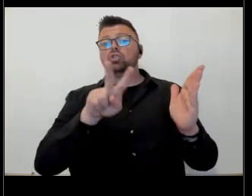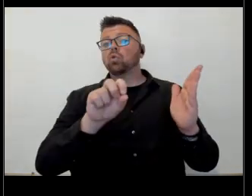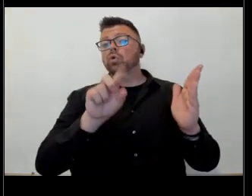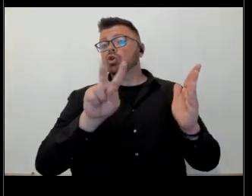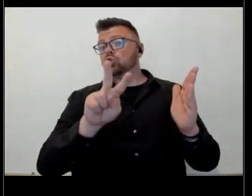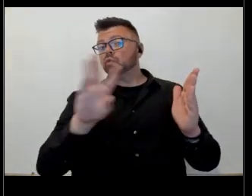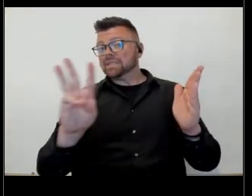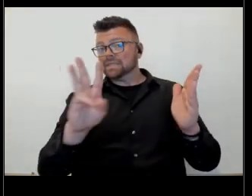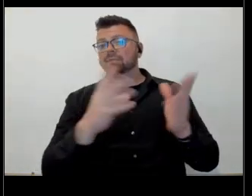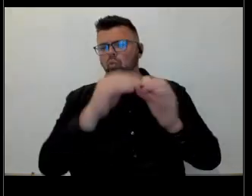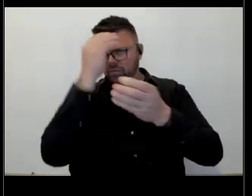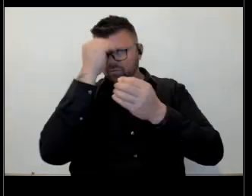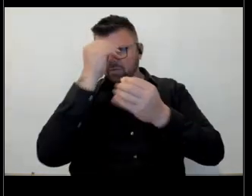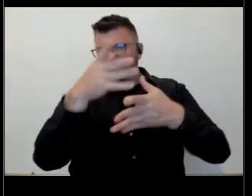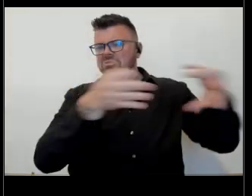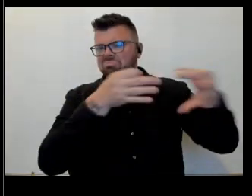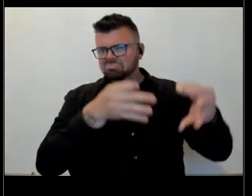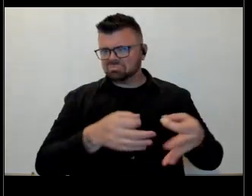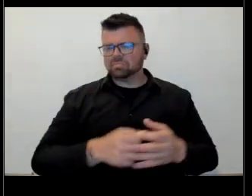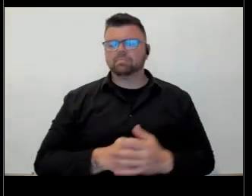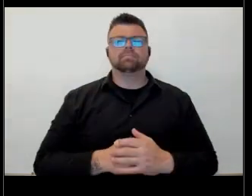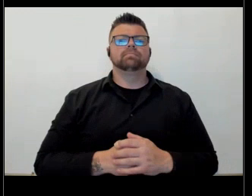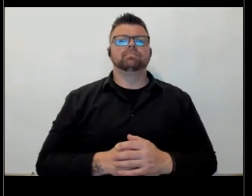more details.